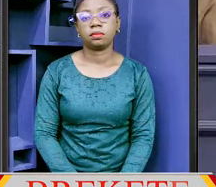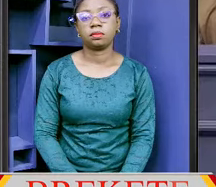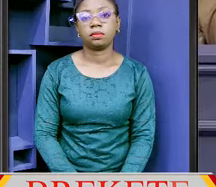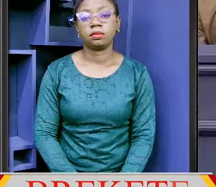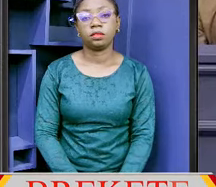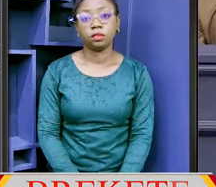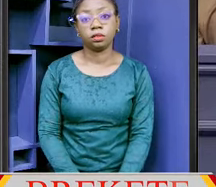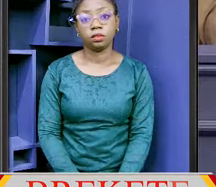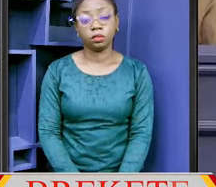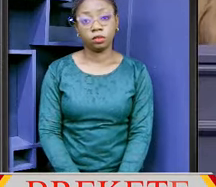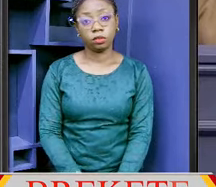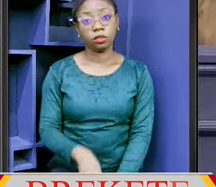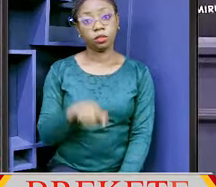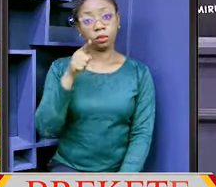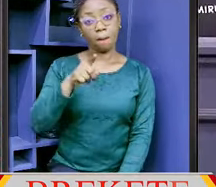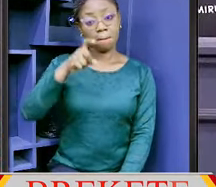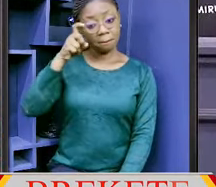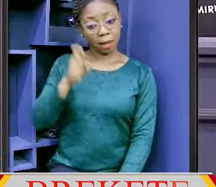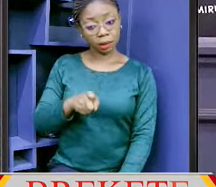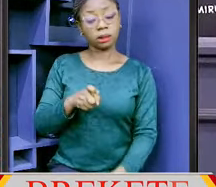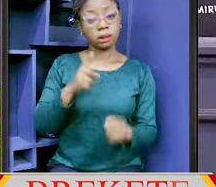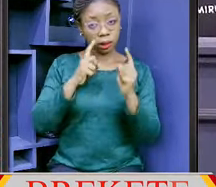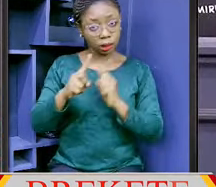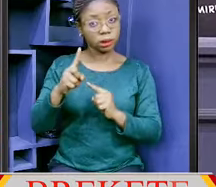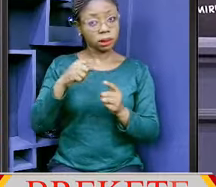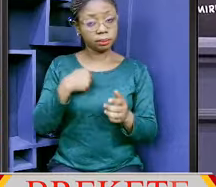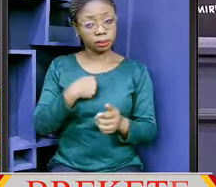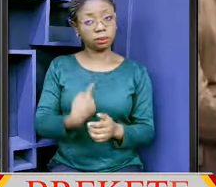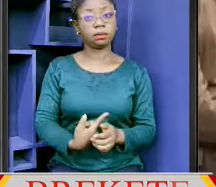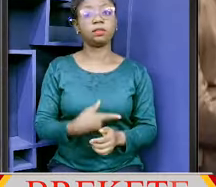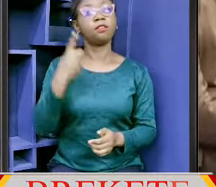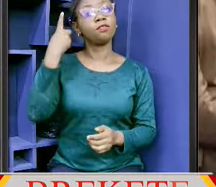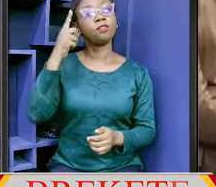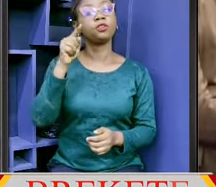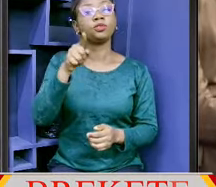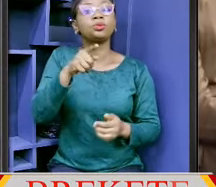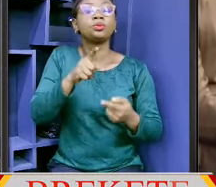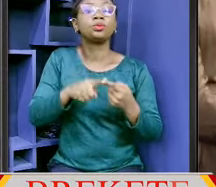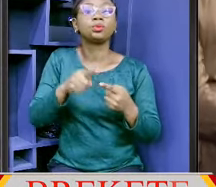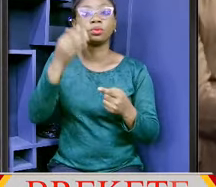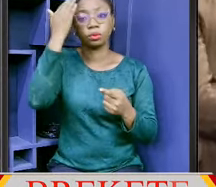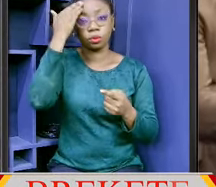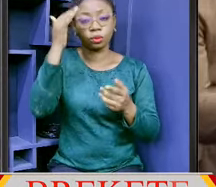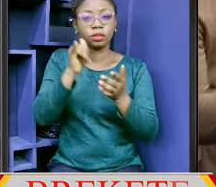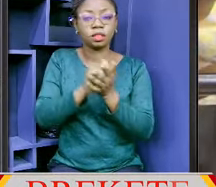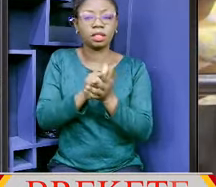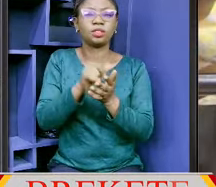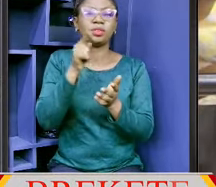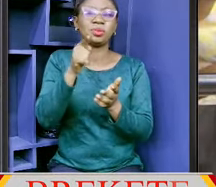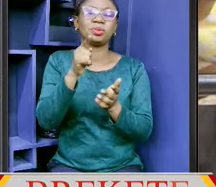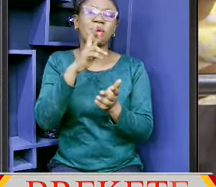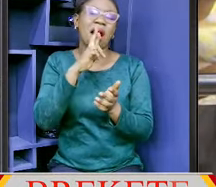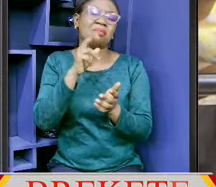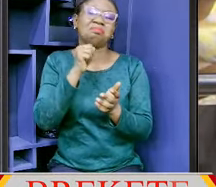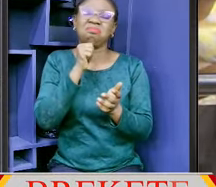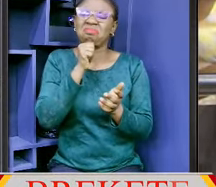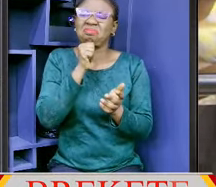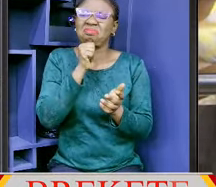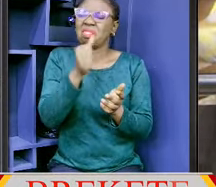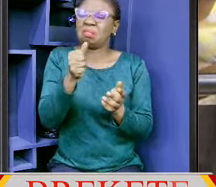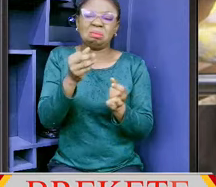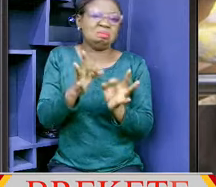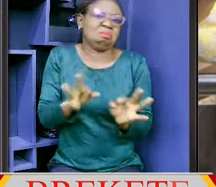Una must tell me, una must answer me for you to know that you are so inconsequential,